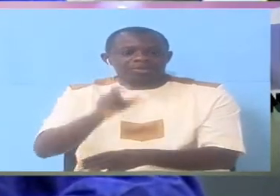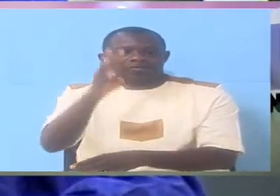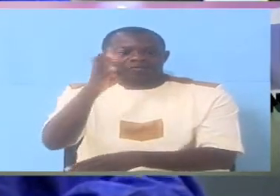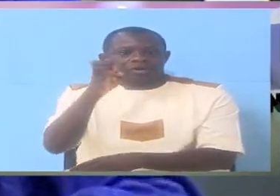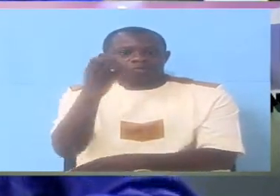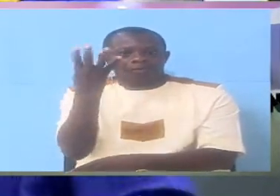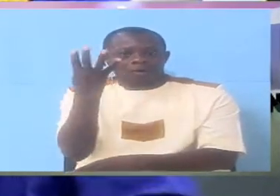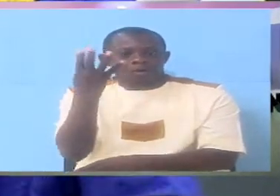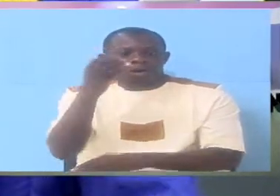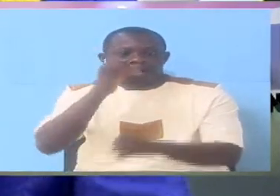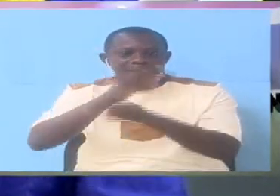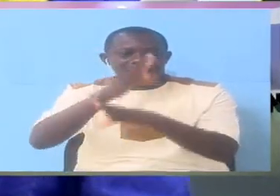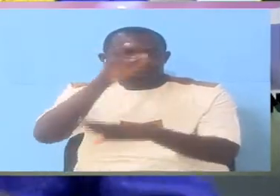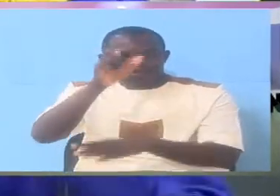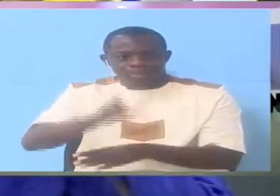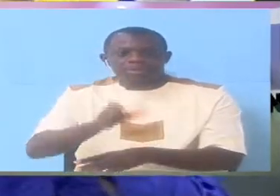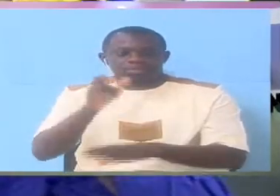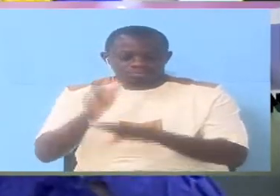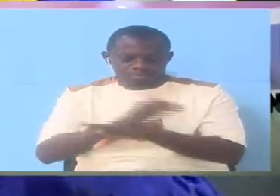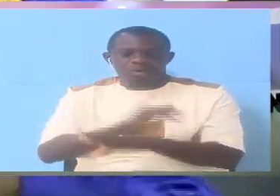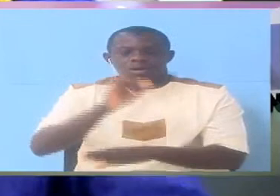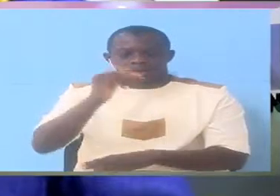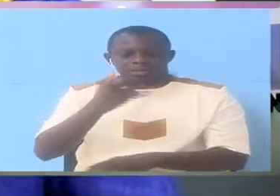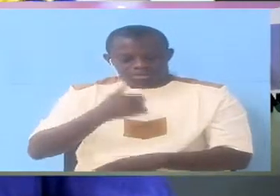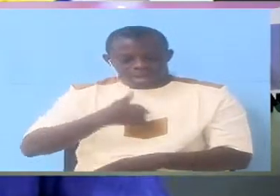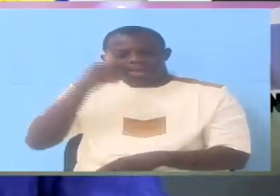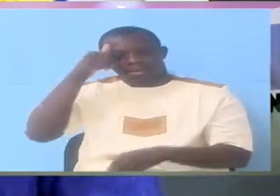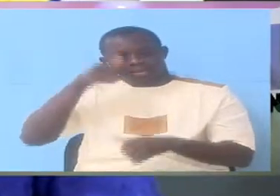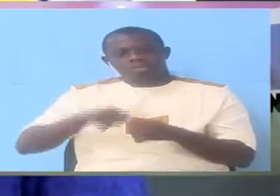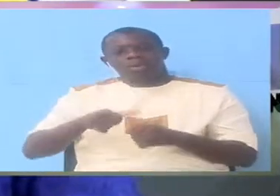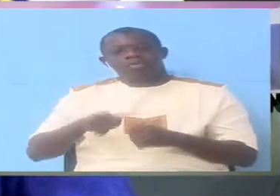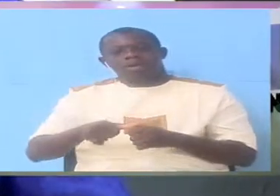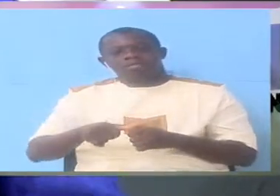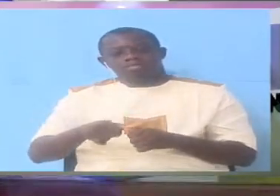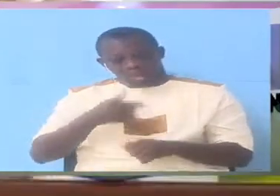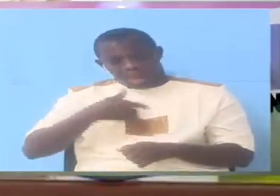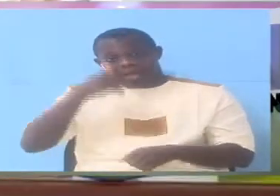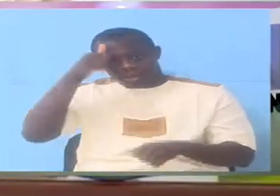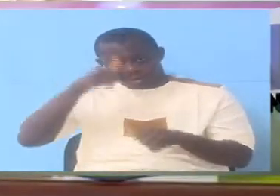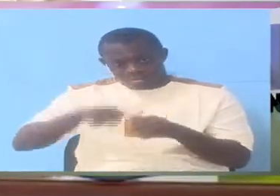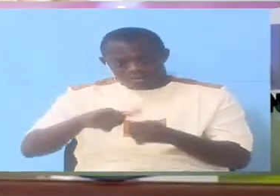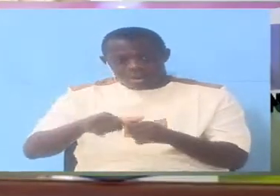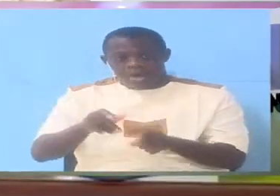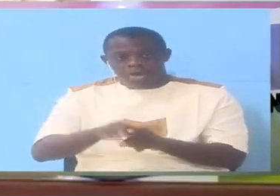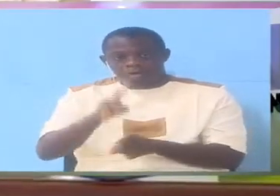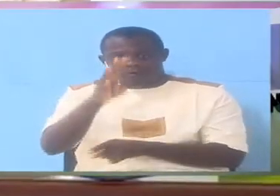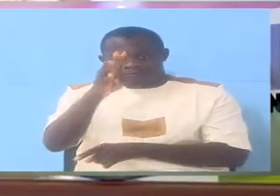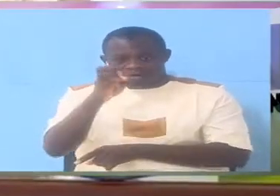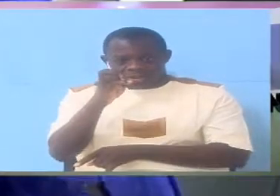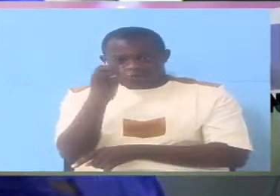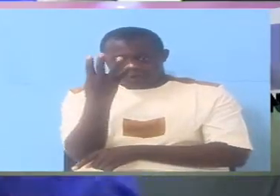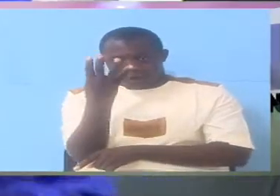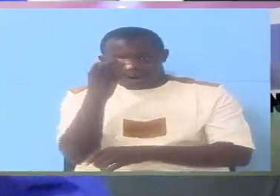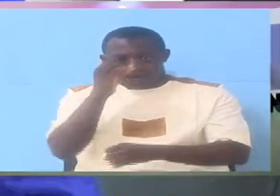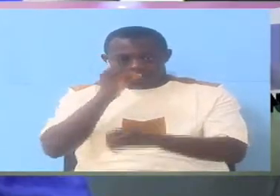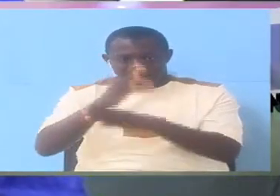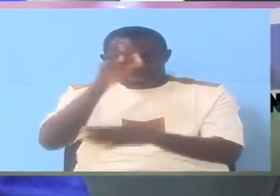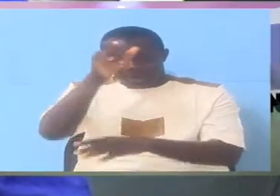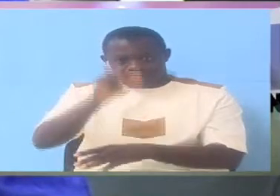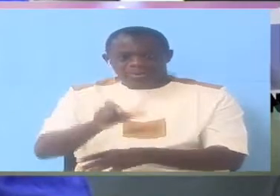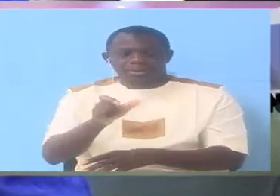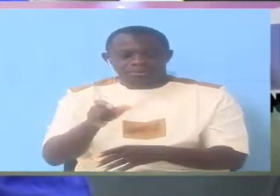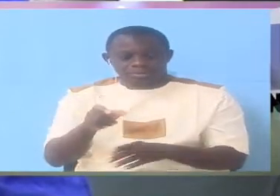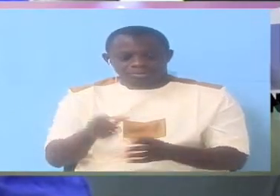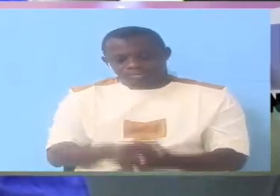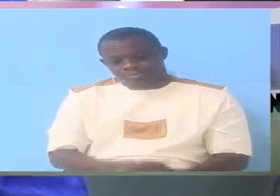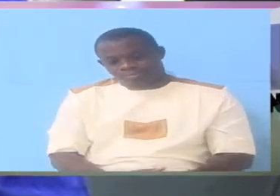44 Ghanaians. Yes. I can recall that. 44 Ghanaians, you say? 44 Ghanaian.